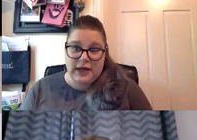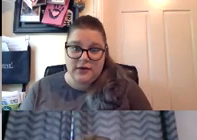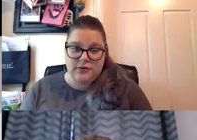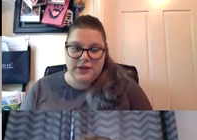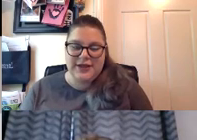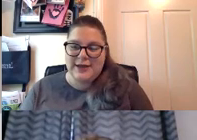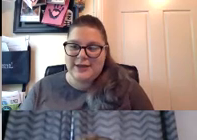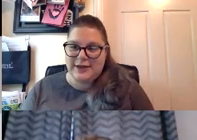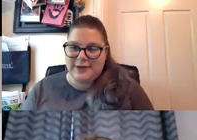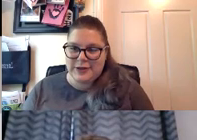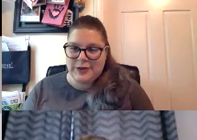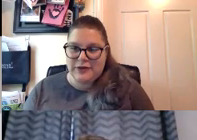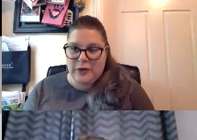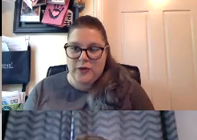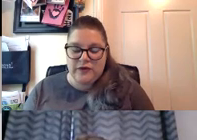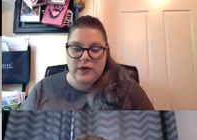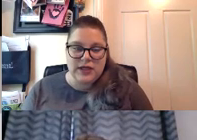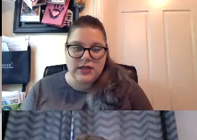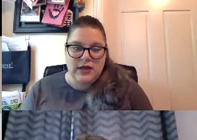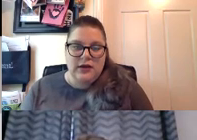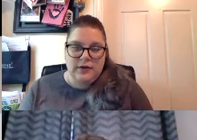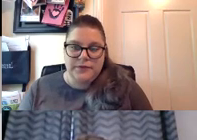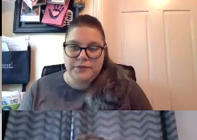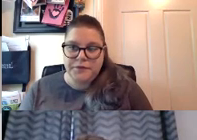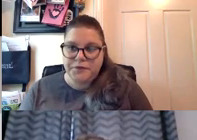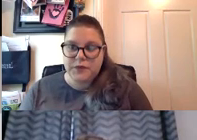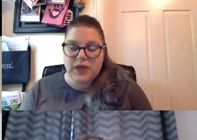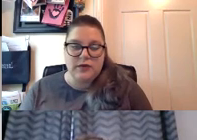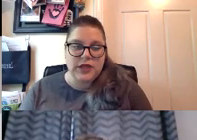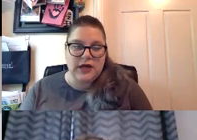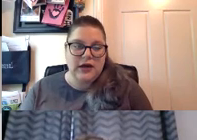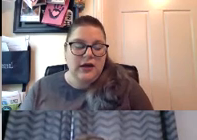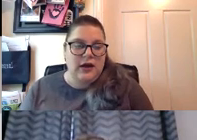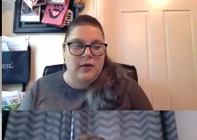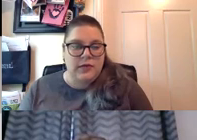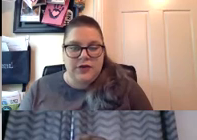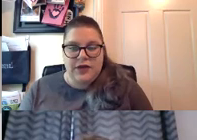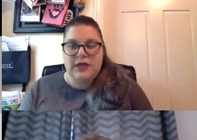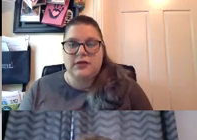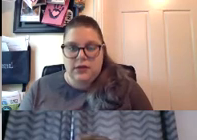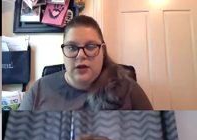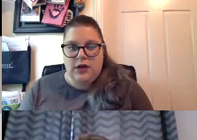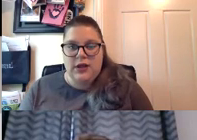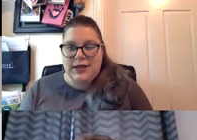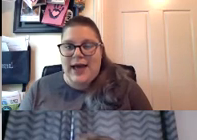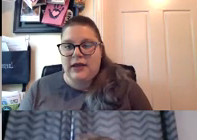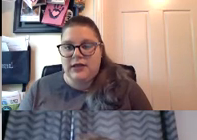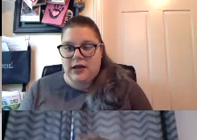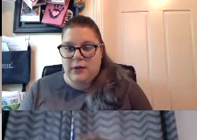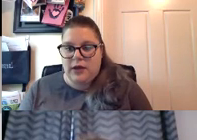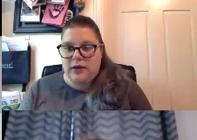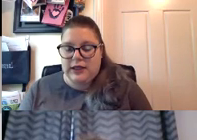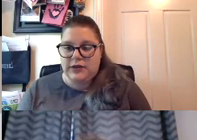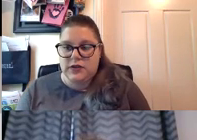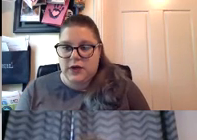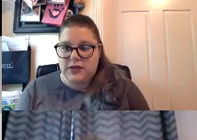right now, dealing with the school Yes. from home, of course. It's been a big challenge. Oh, I'm sure. The other thing is not tagging the